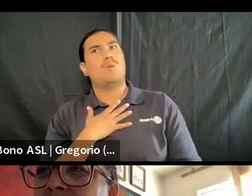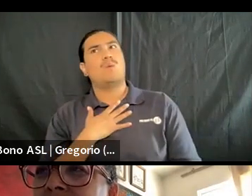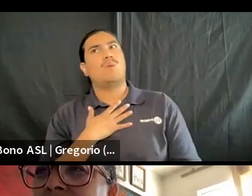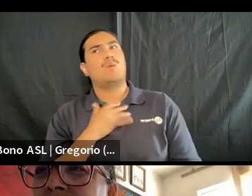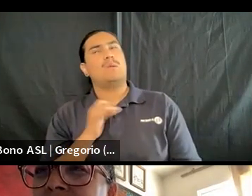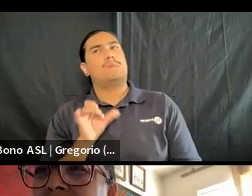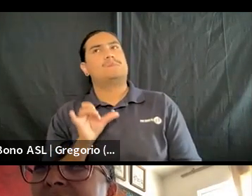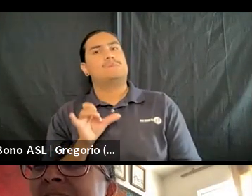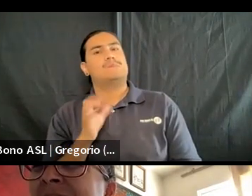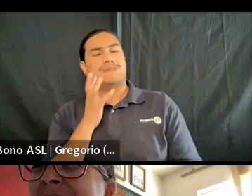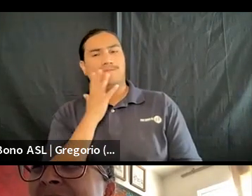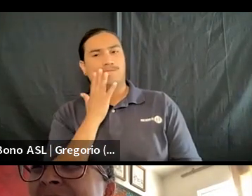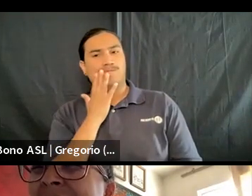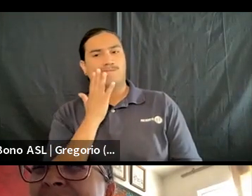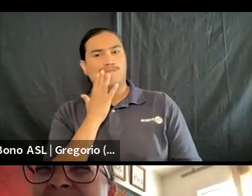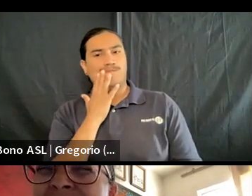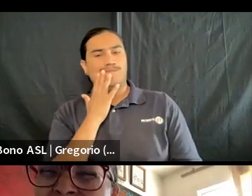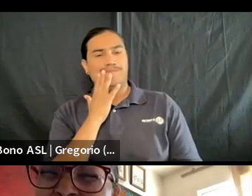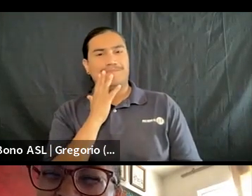know,